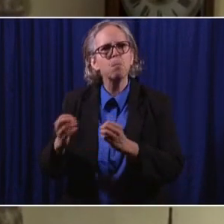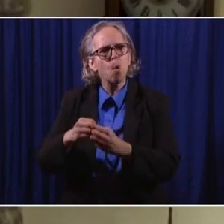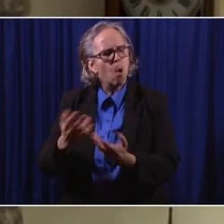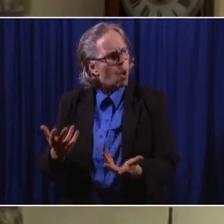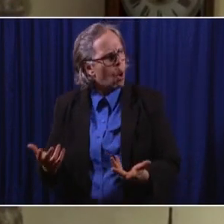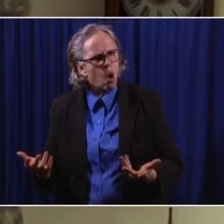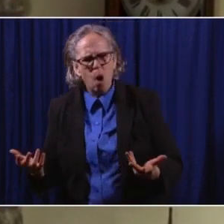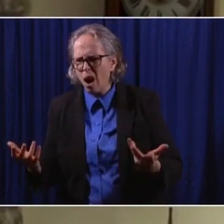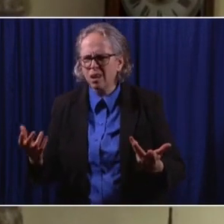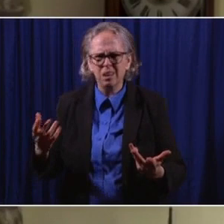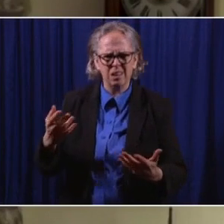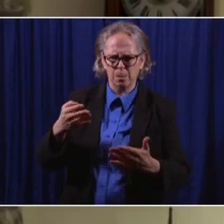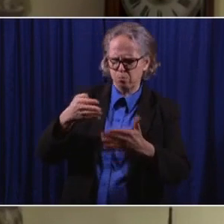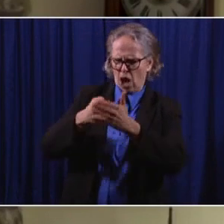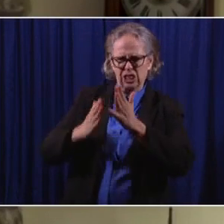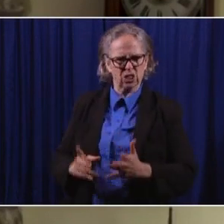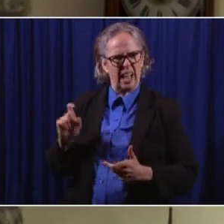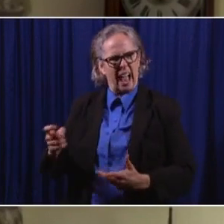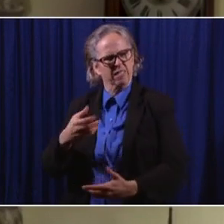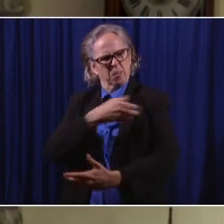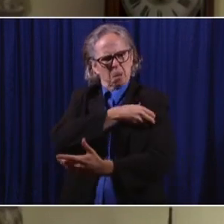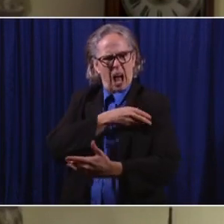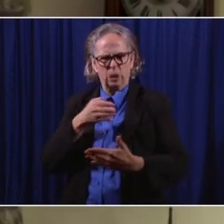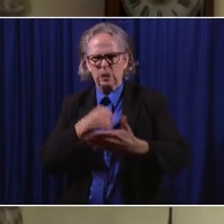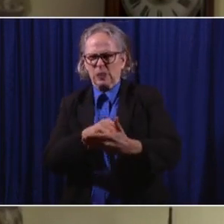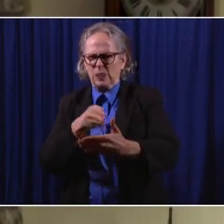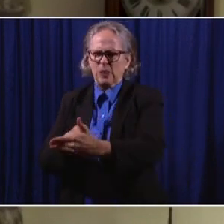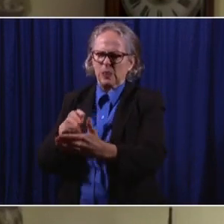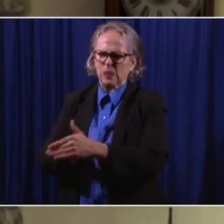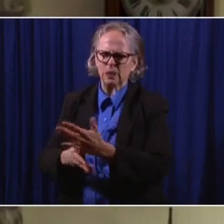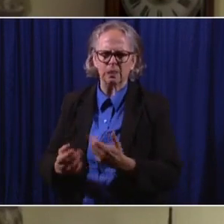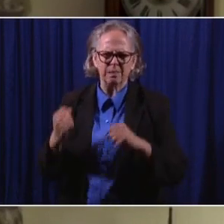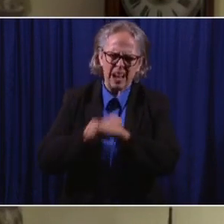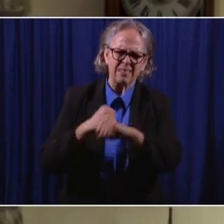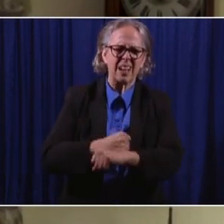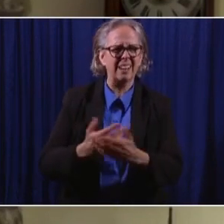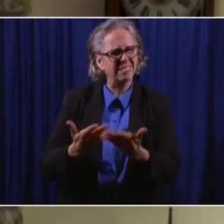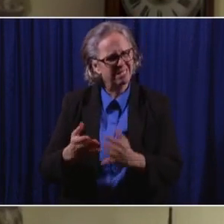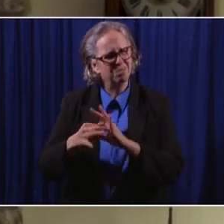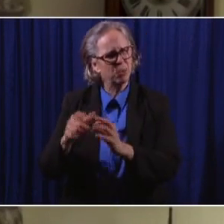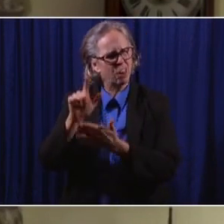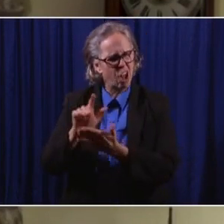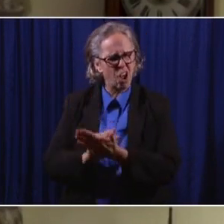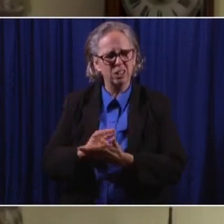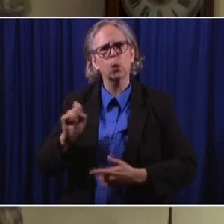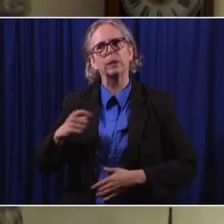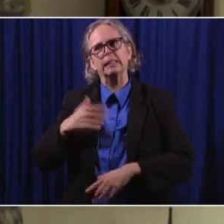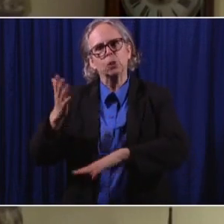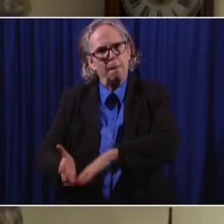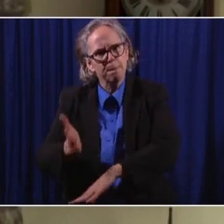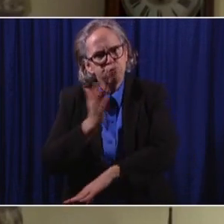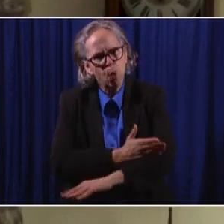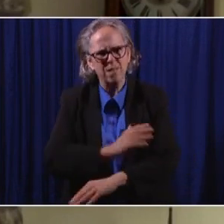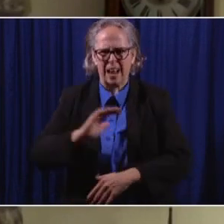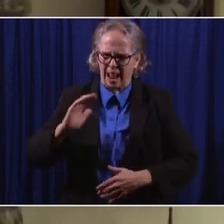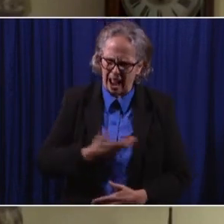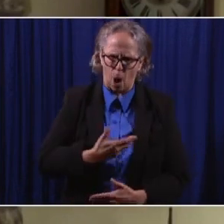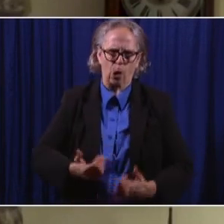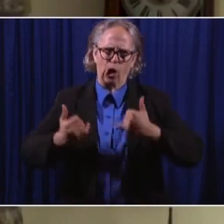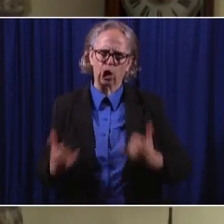require mandatory sentencing. We leave it up to the judge. But this is a vast improvement. It's an improvement of our law